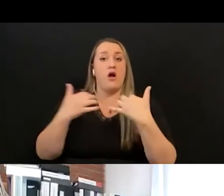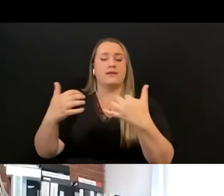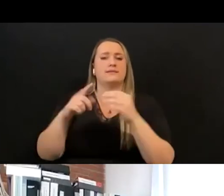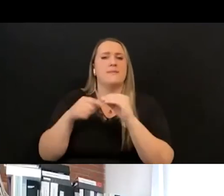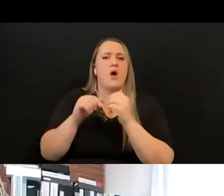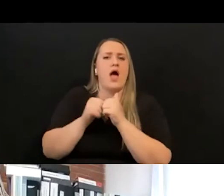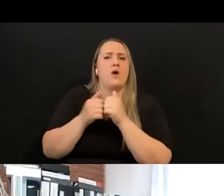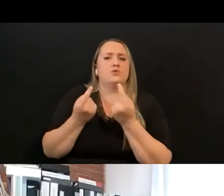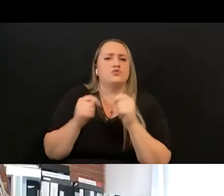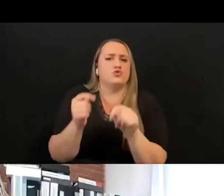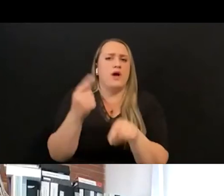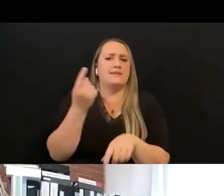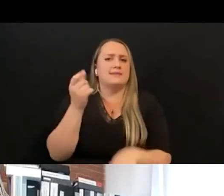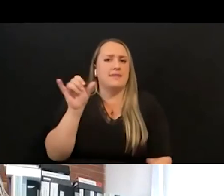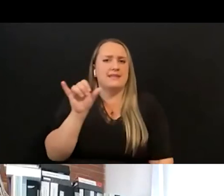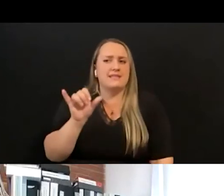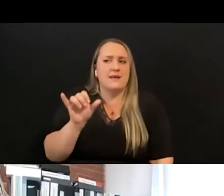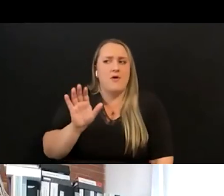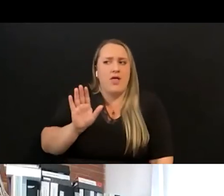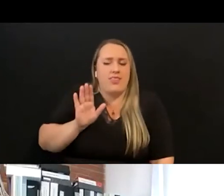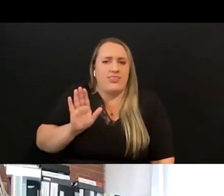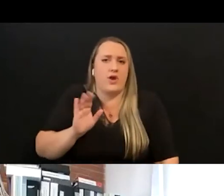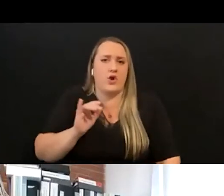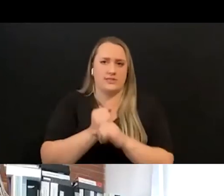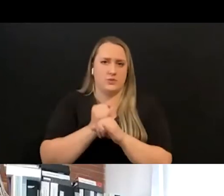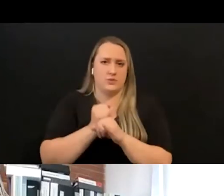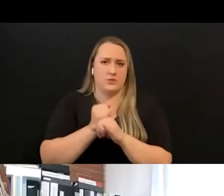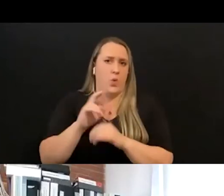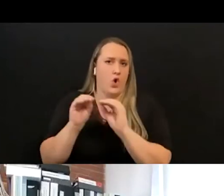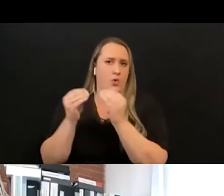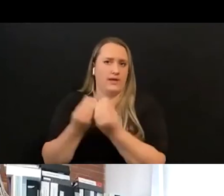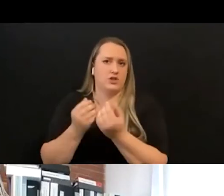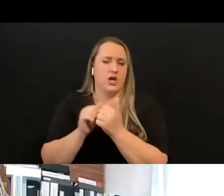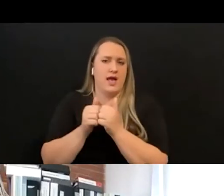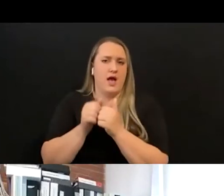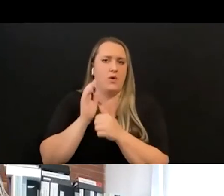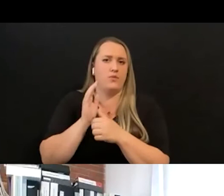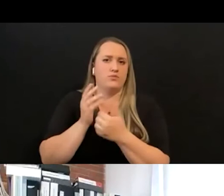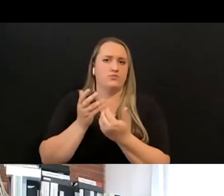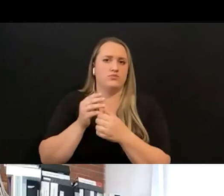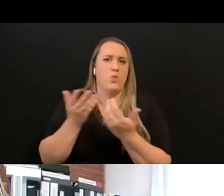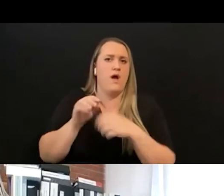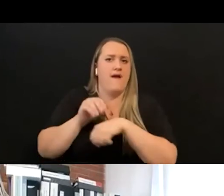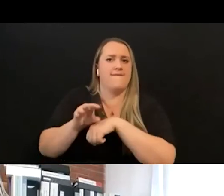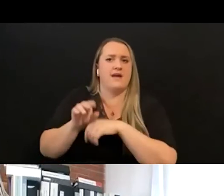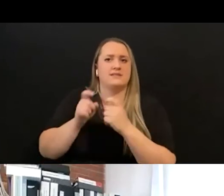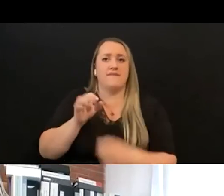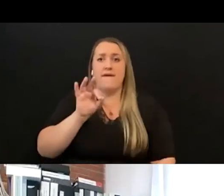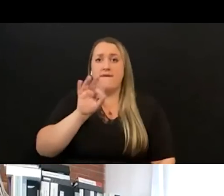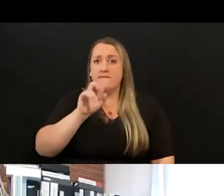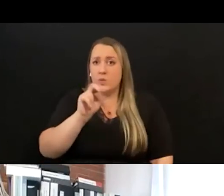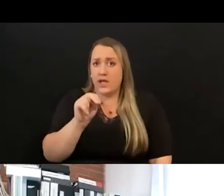something similar at their institution or organizations? We just go around. Fran, do you want